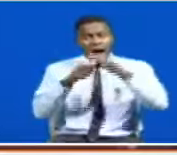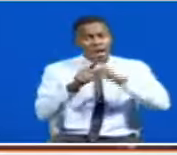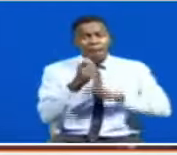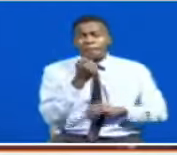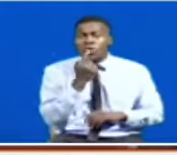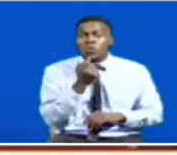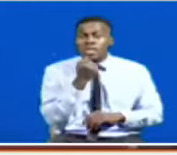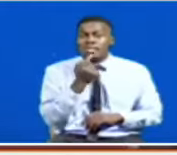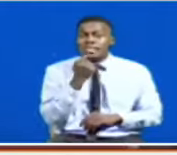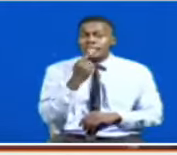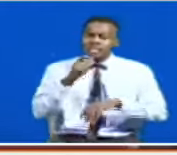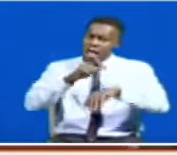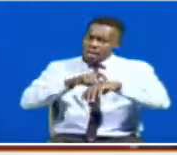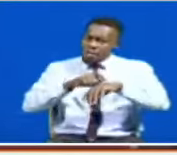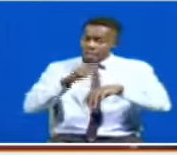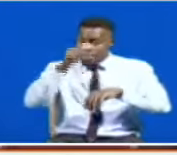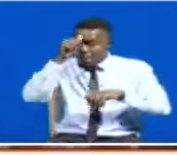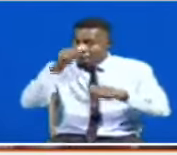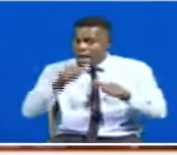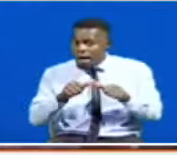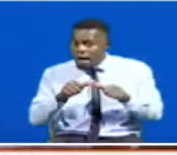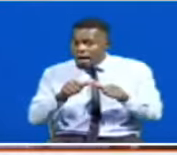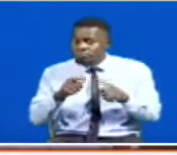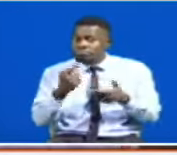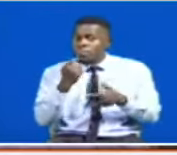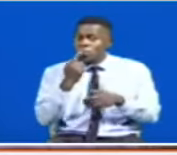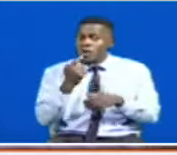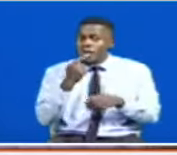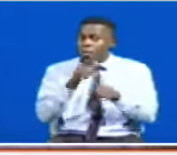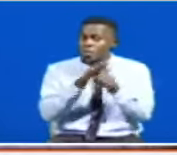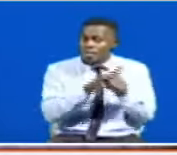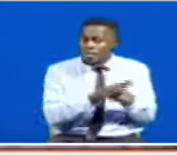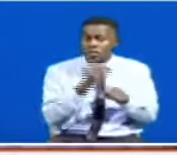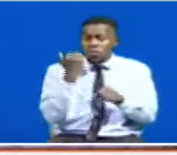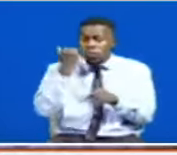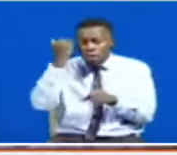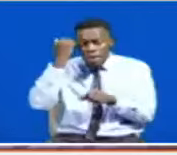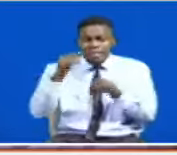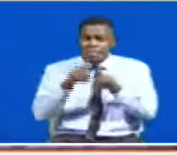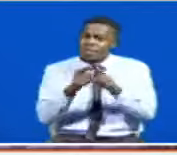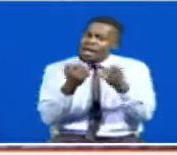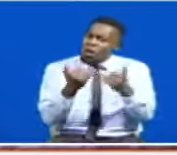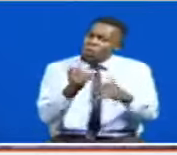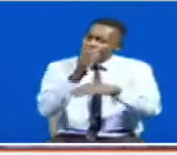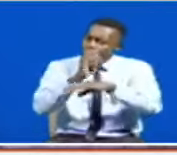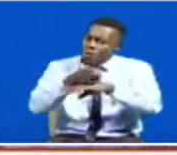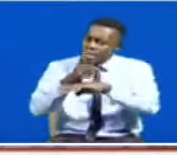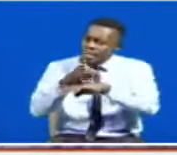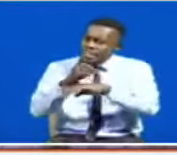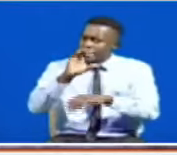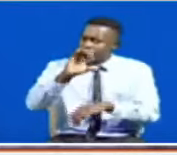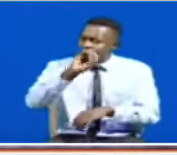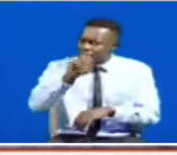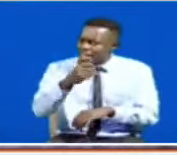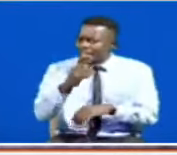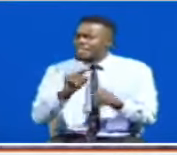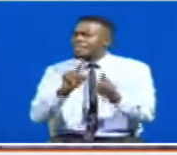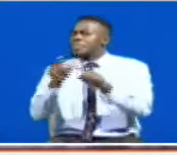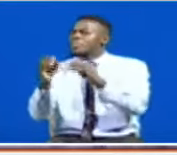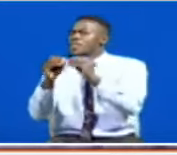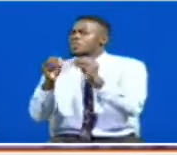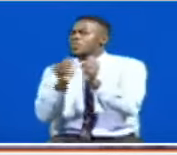Moi. And we have tried to question the current Chief Justice not to go to bed with the